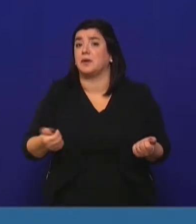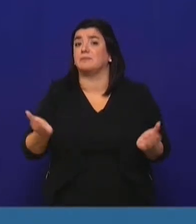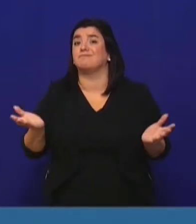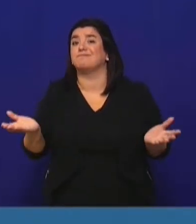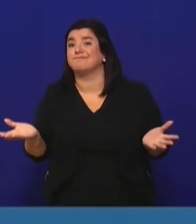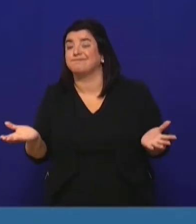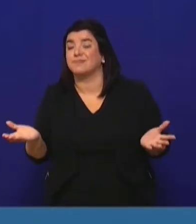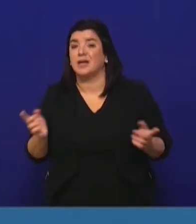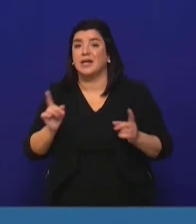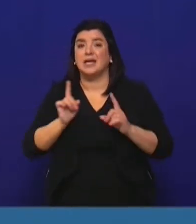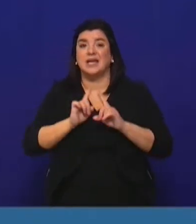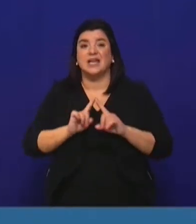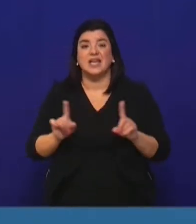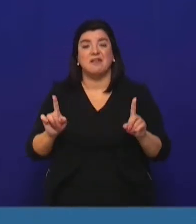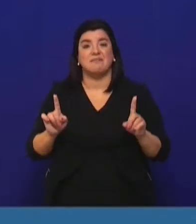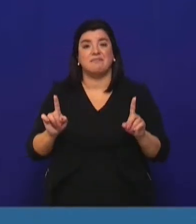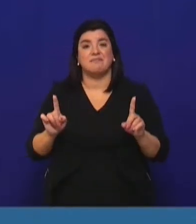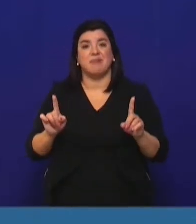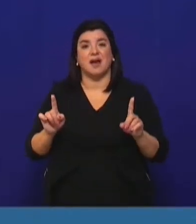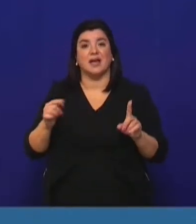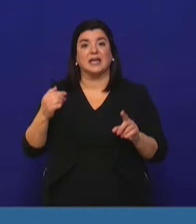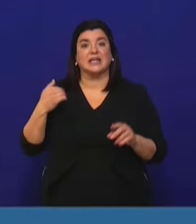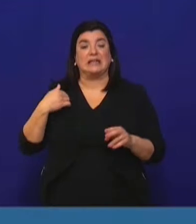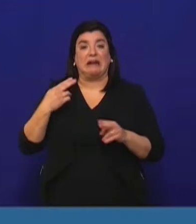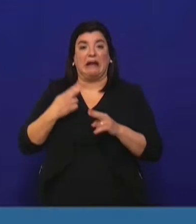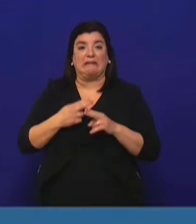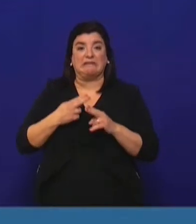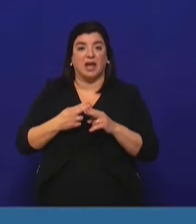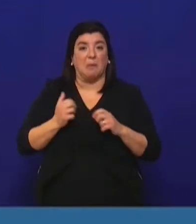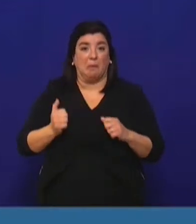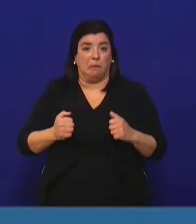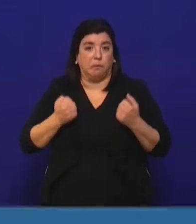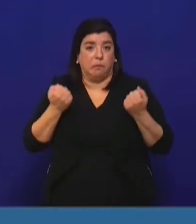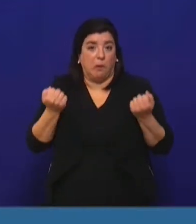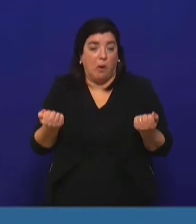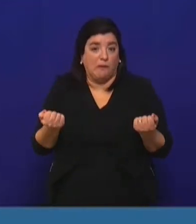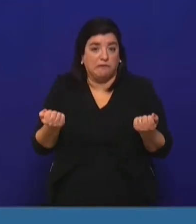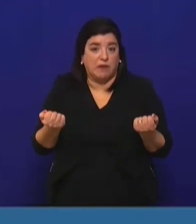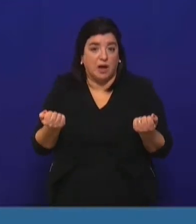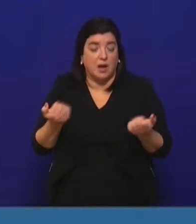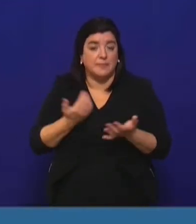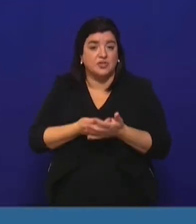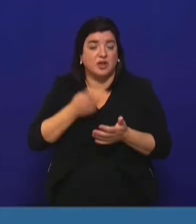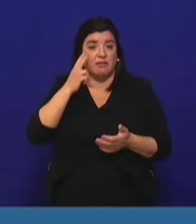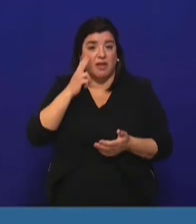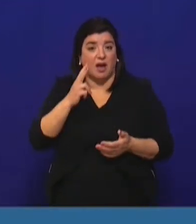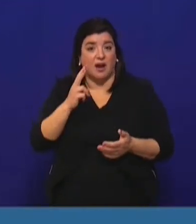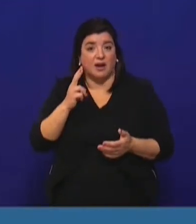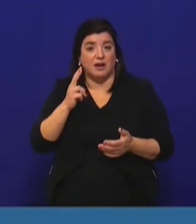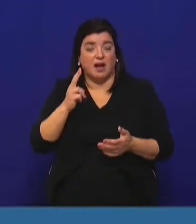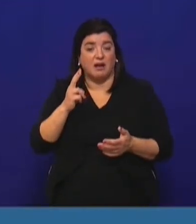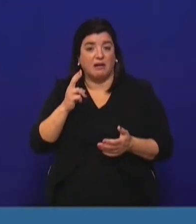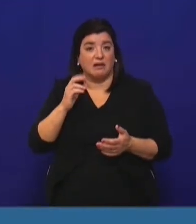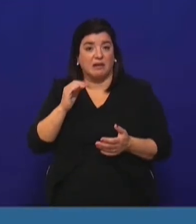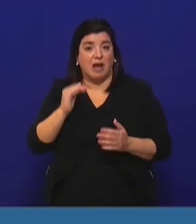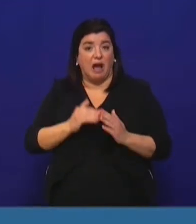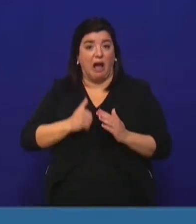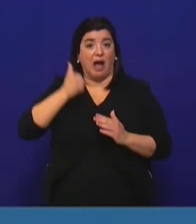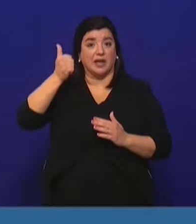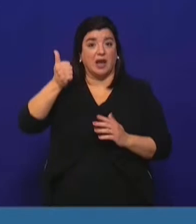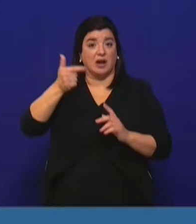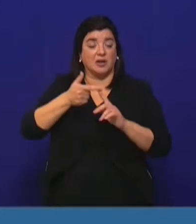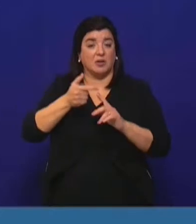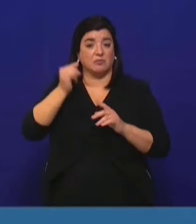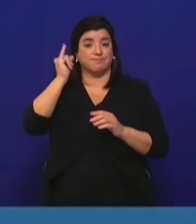taħt għajnejn li qed tqabbel x'jiġri bħala efficacy f'każijiet bħal dawn u anke